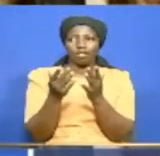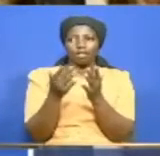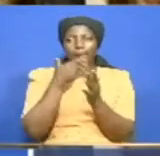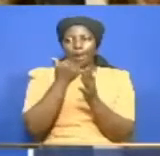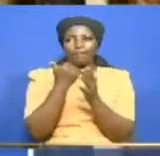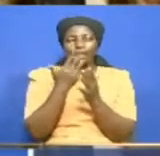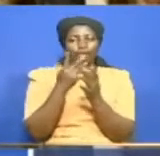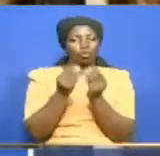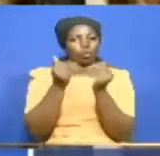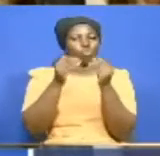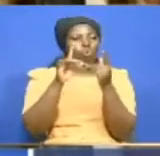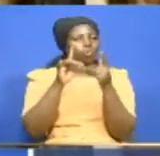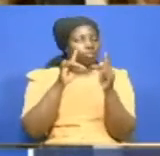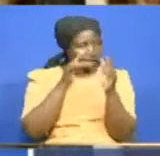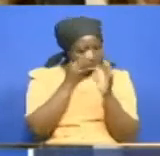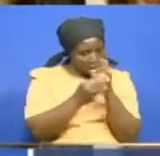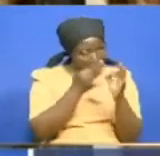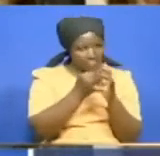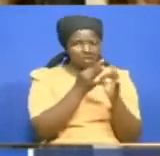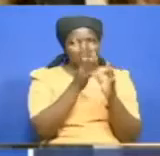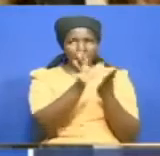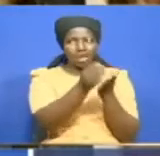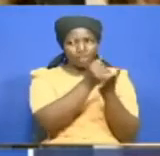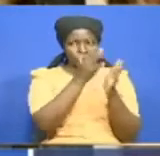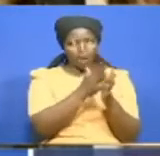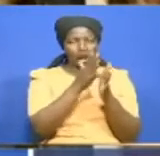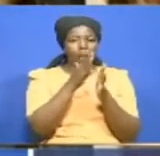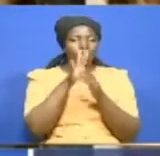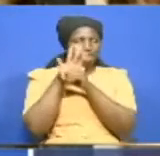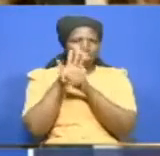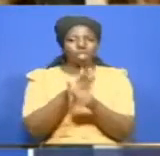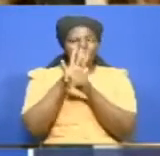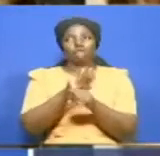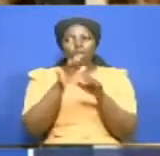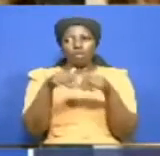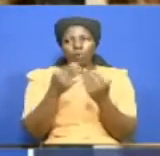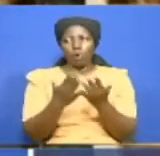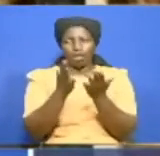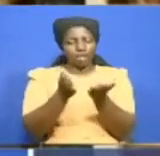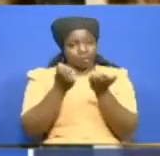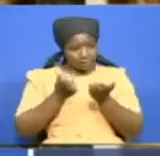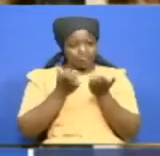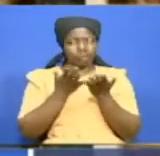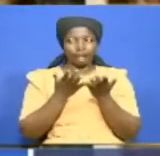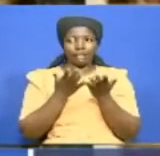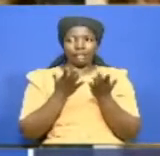better remedies in the event that the employer is oppressive or rather reneges